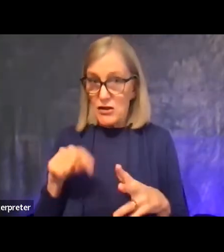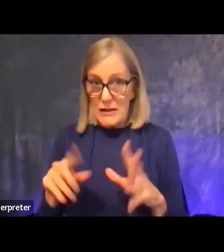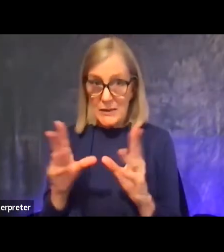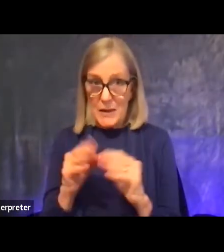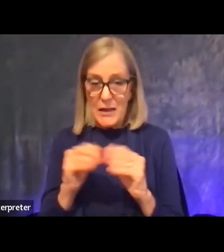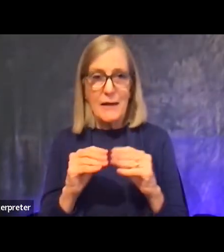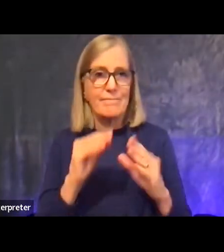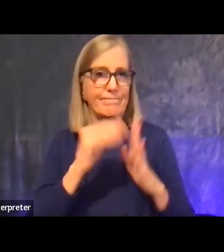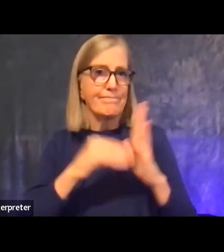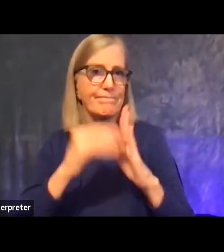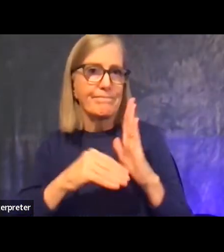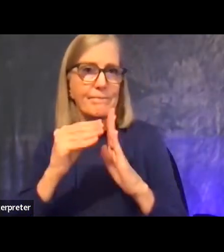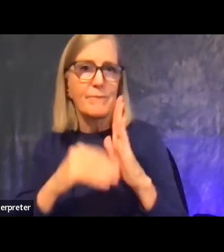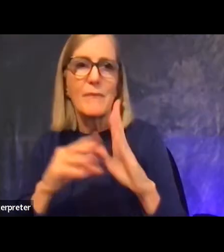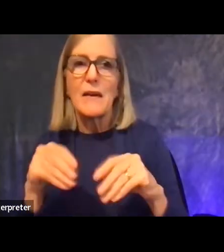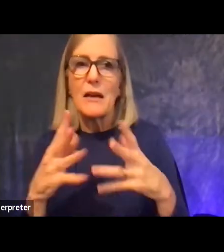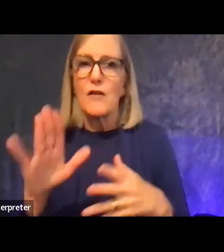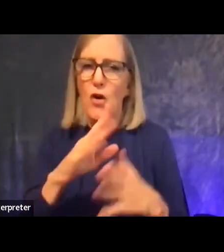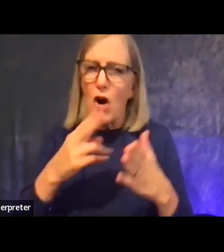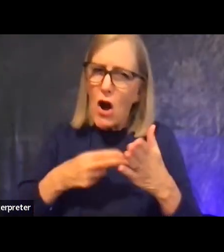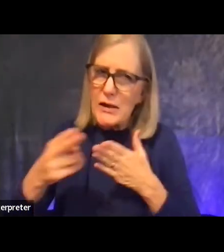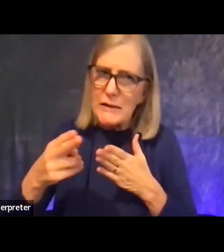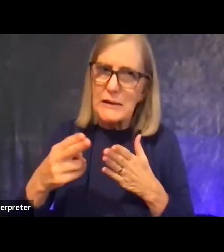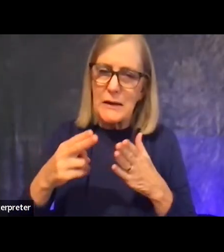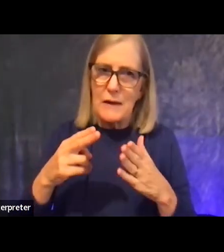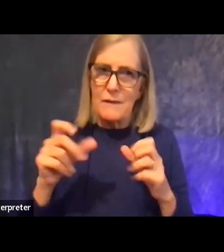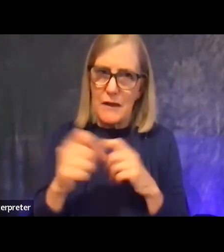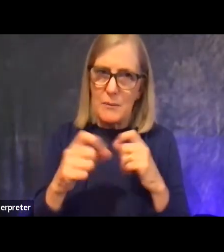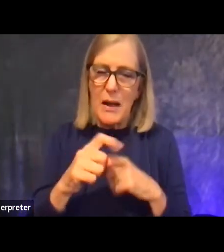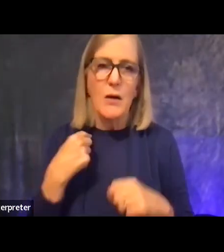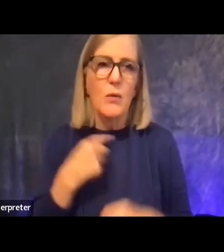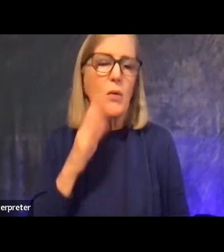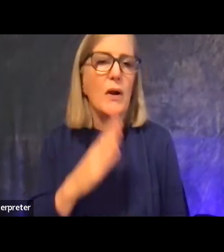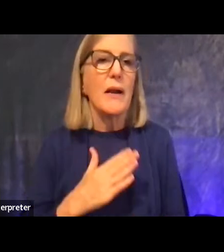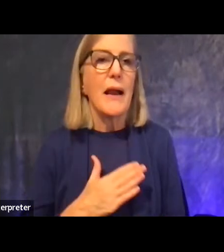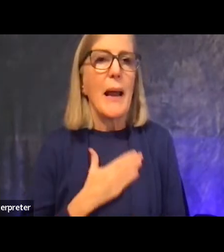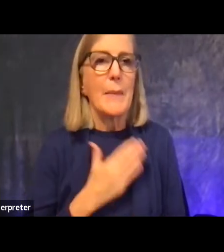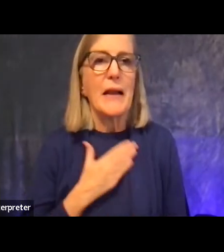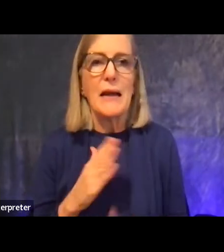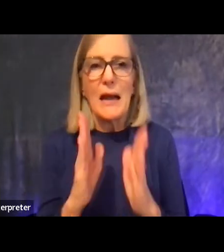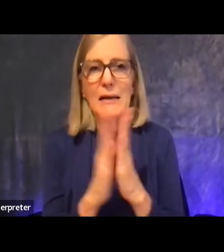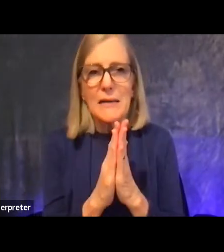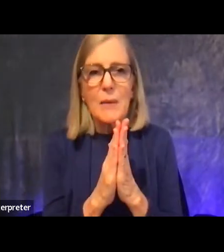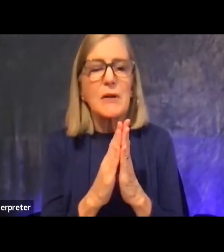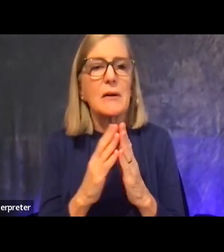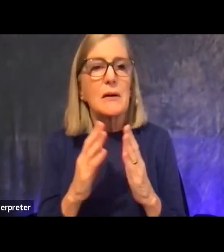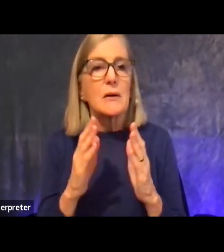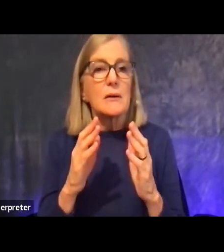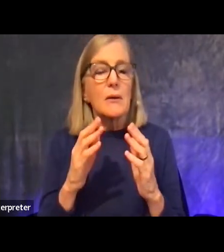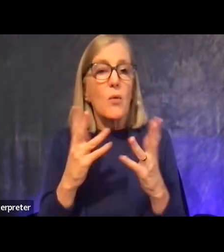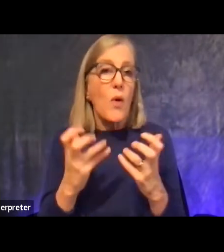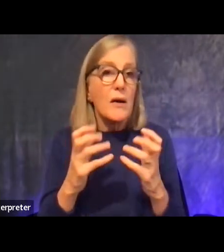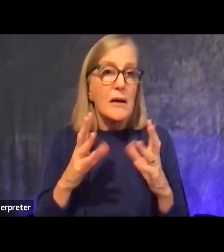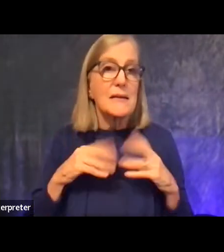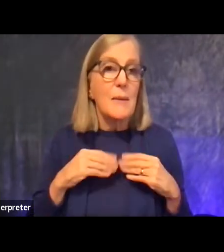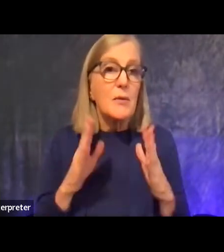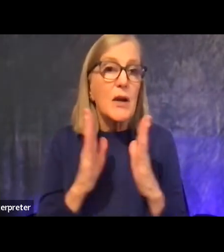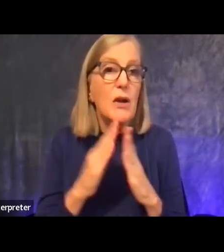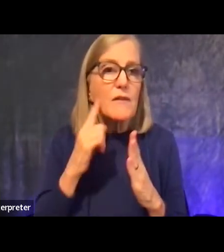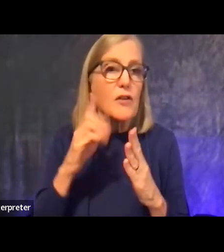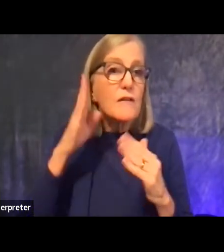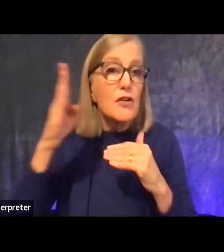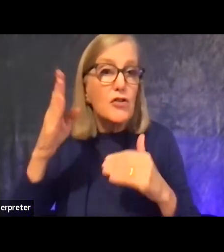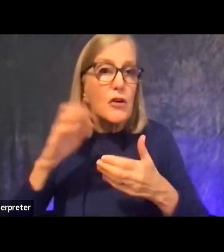your honest feedback, and we will happily accept any requests for future collaborations. Again,